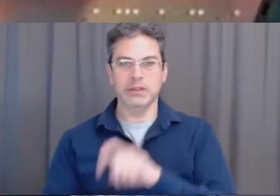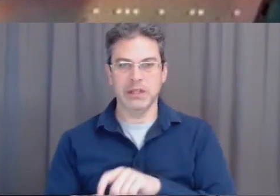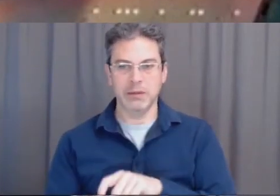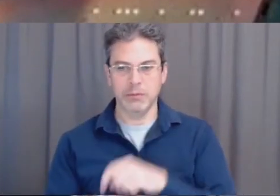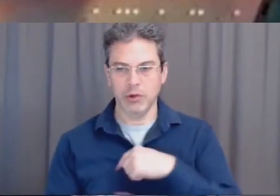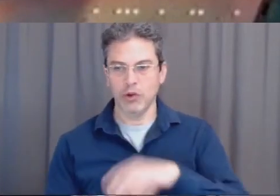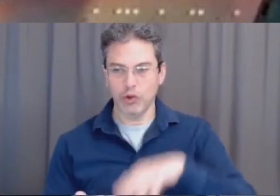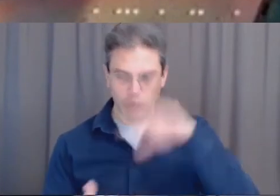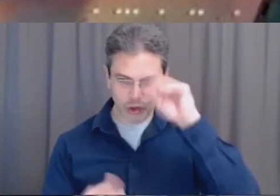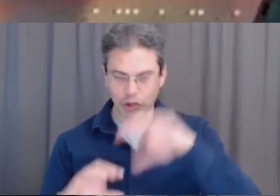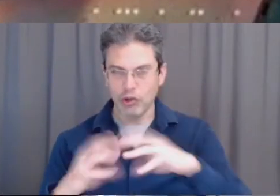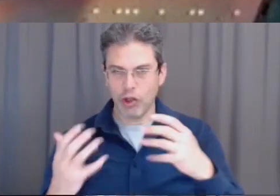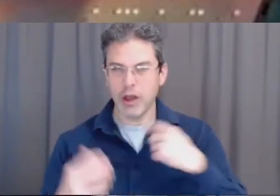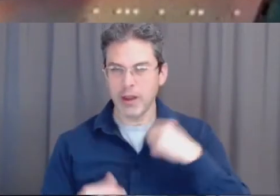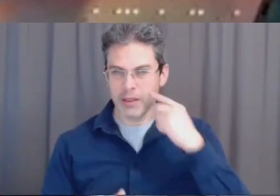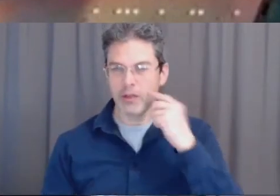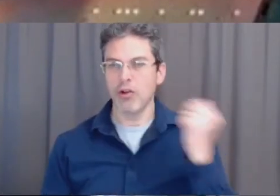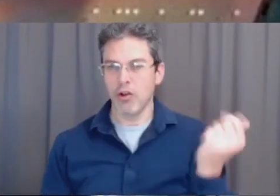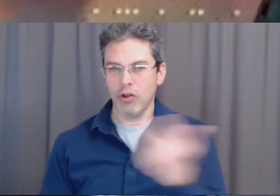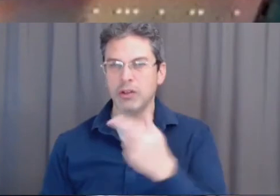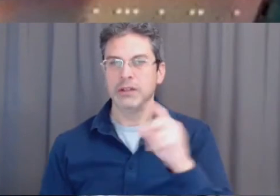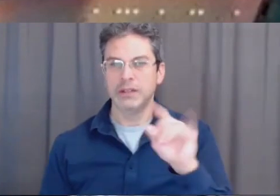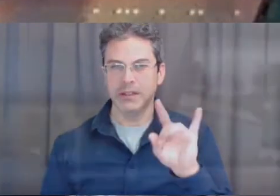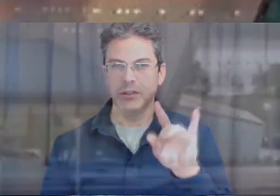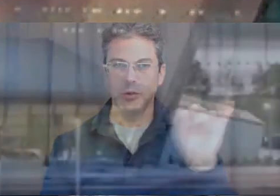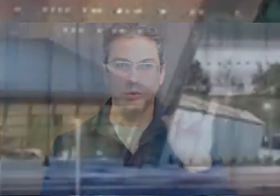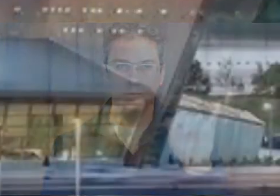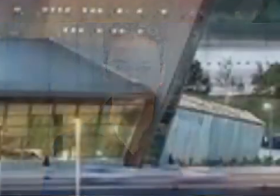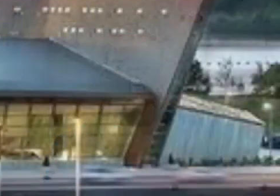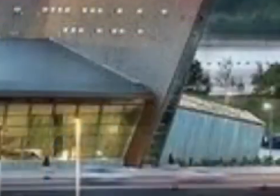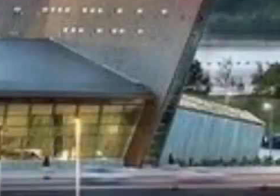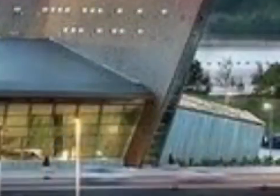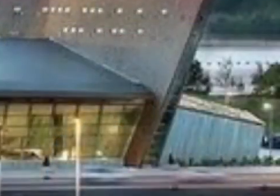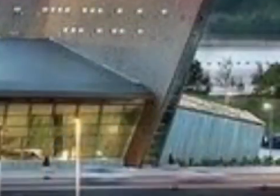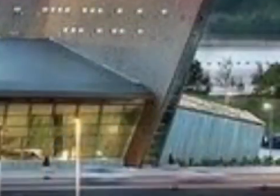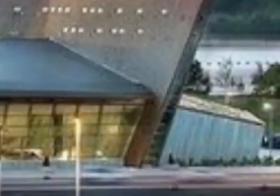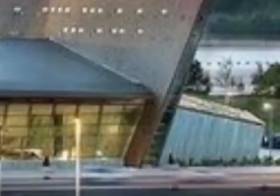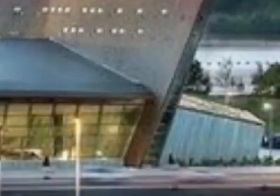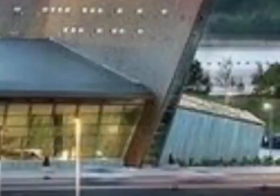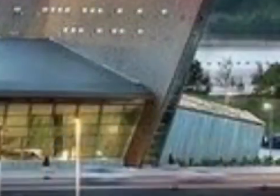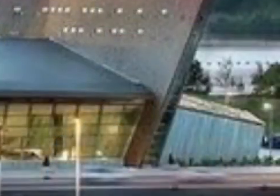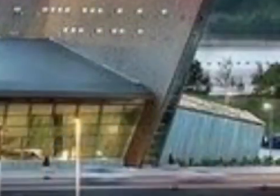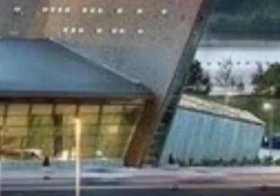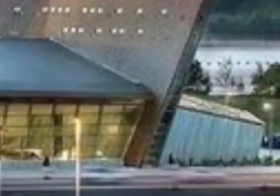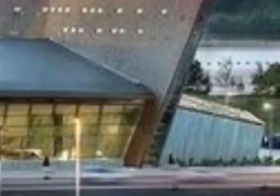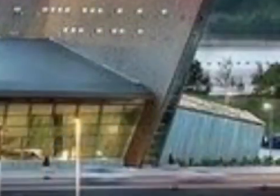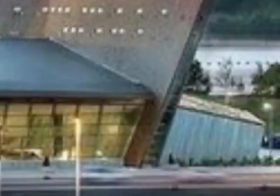and I think everybody else did. So thank you. Thank you.